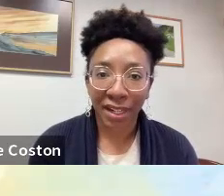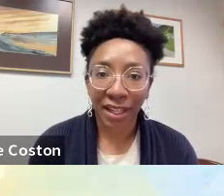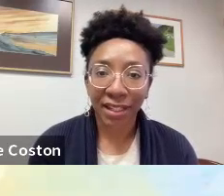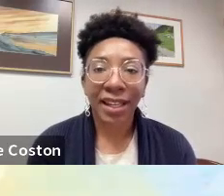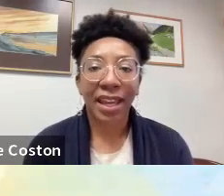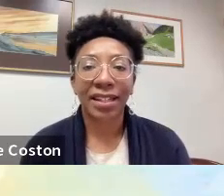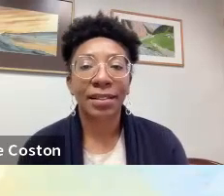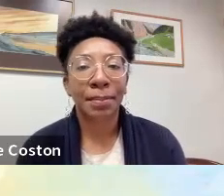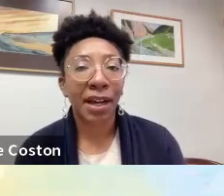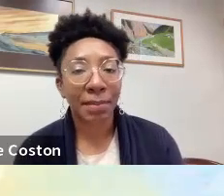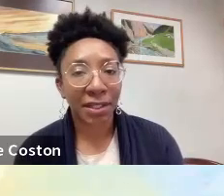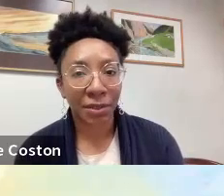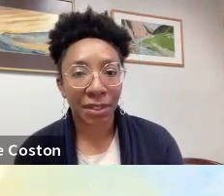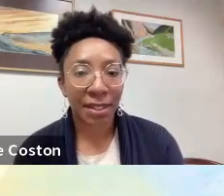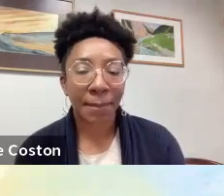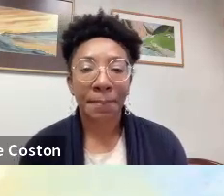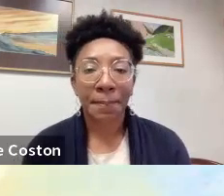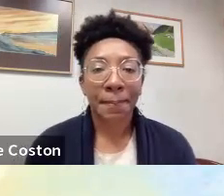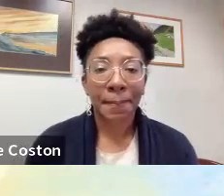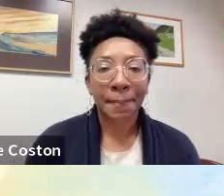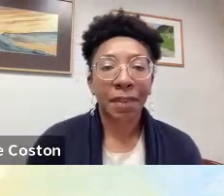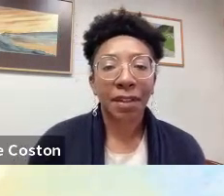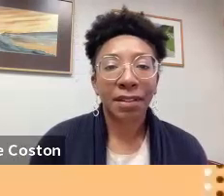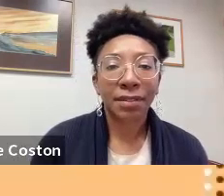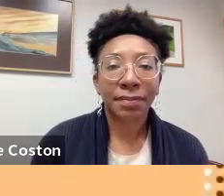Super Friday and Behind My Doors.